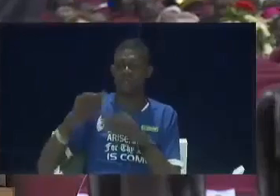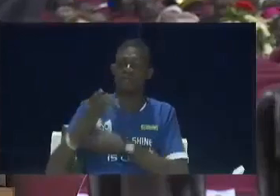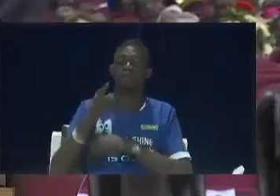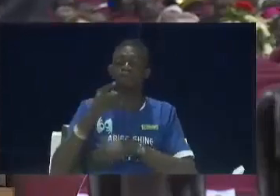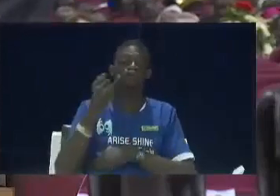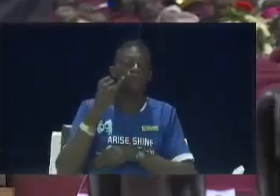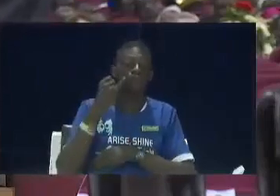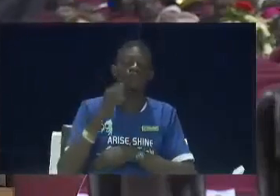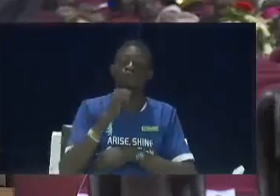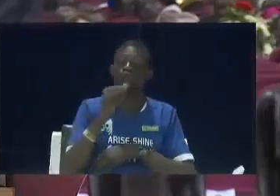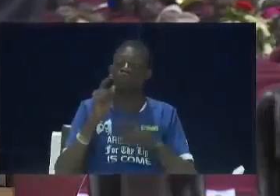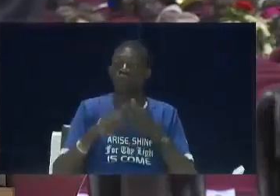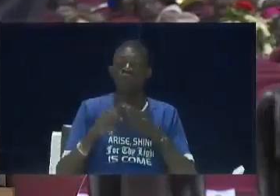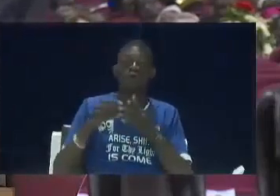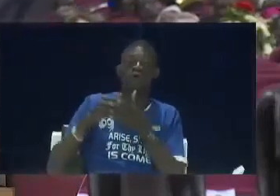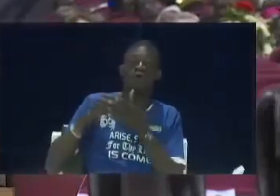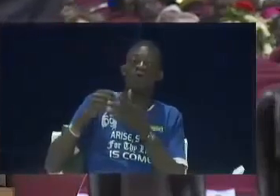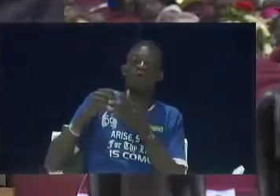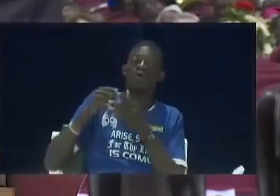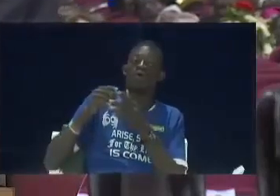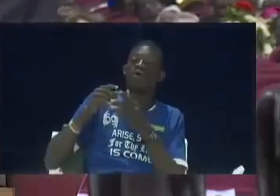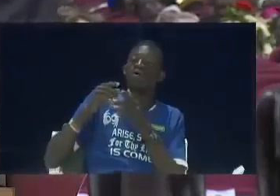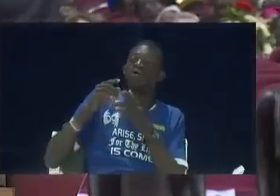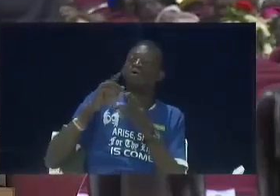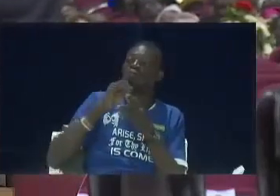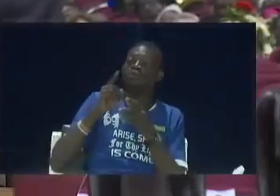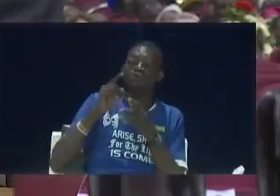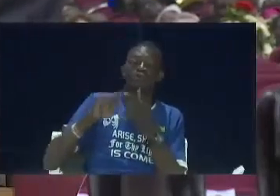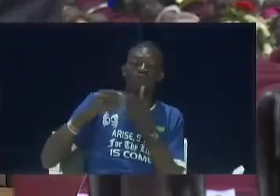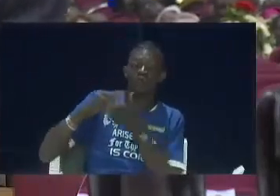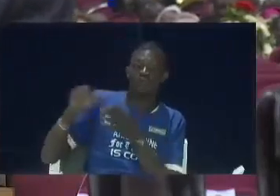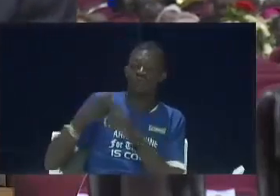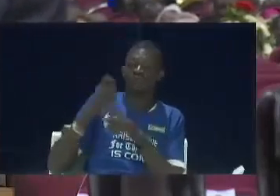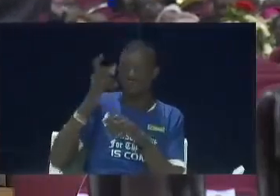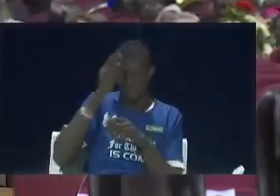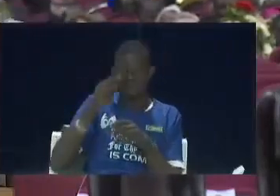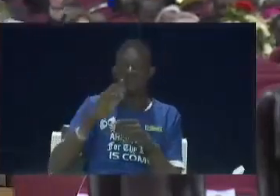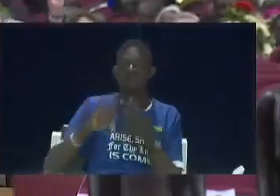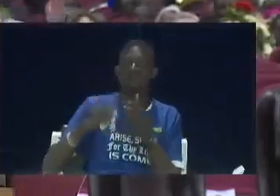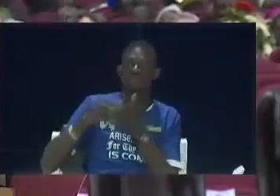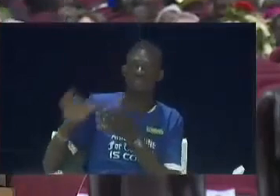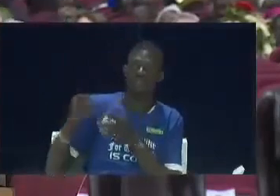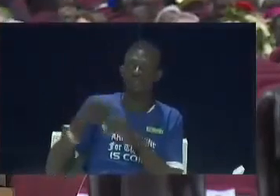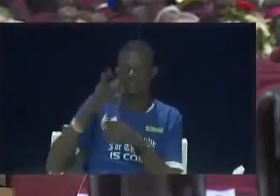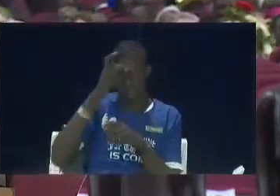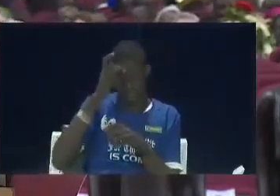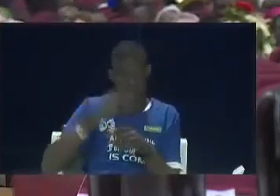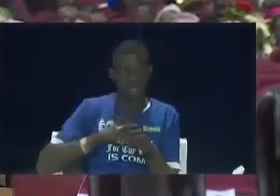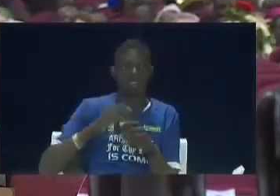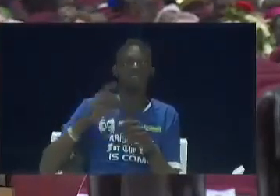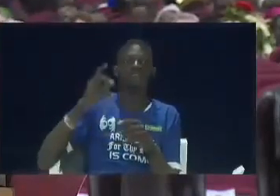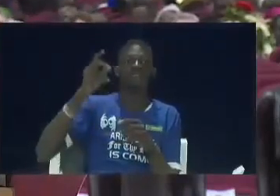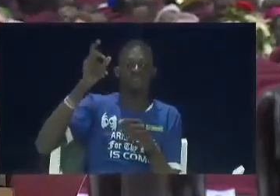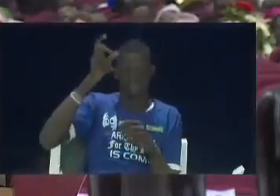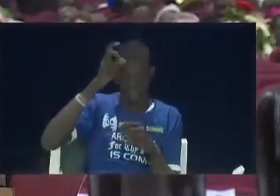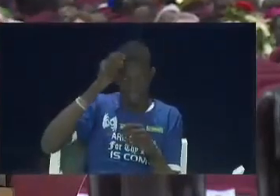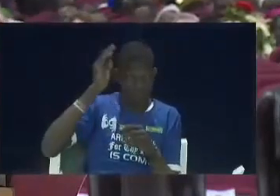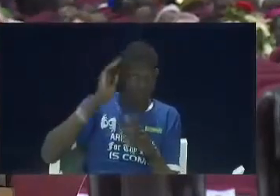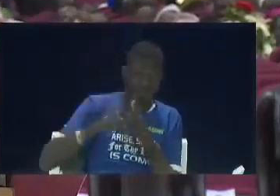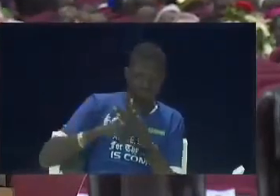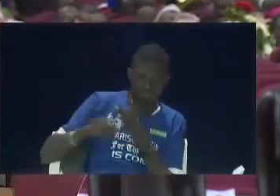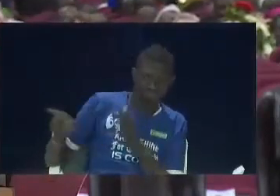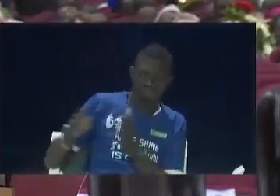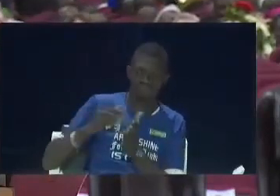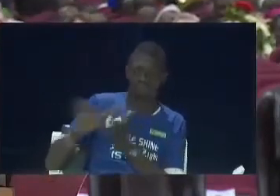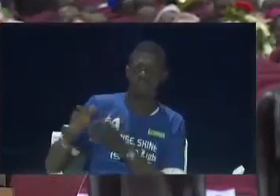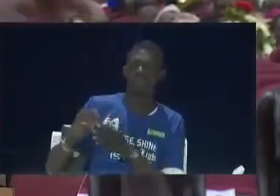to flee from the devil. You are to resist the devil, and the devil will flee from you. If you